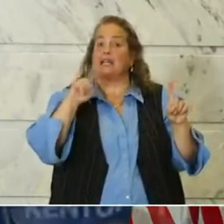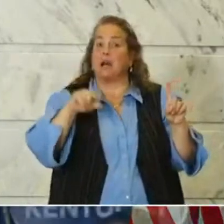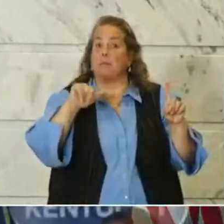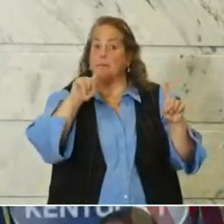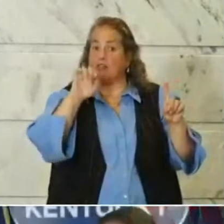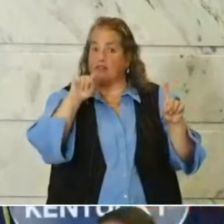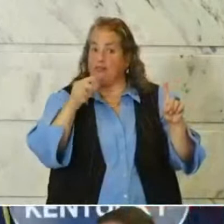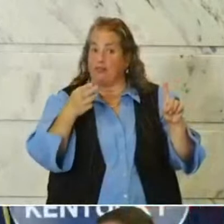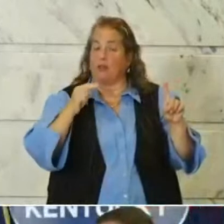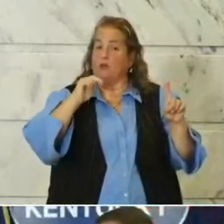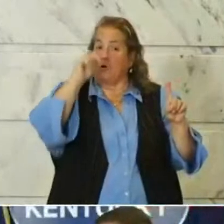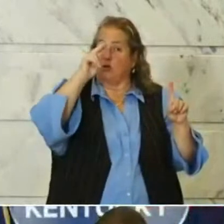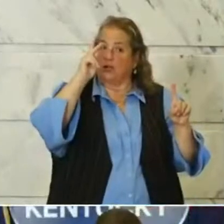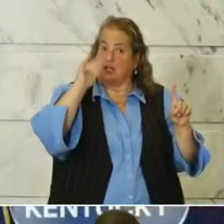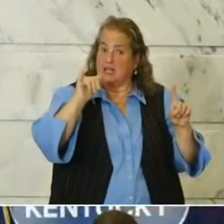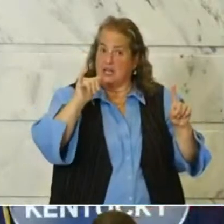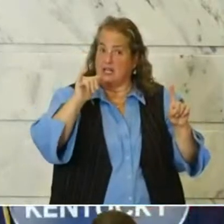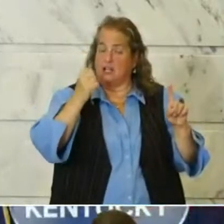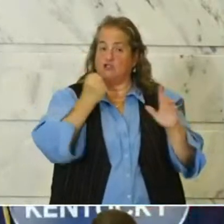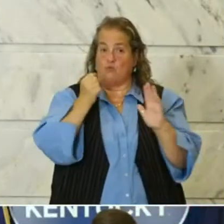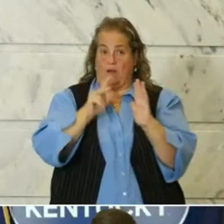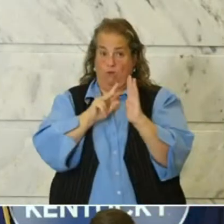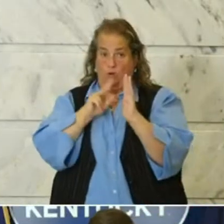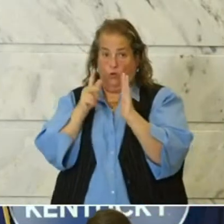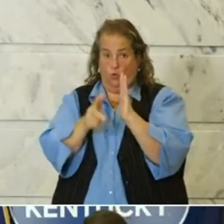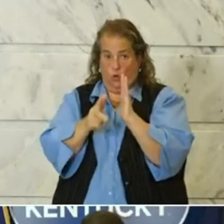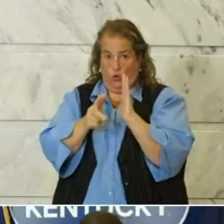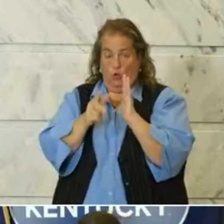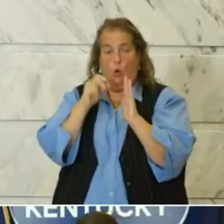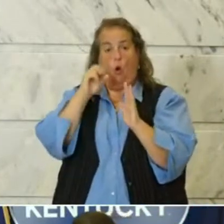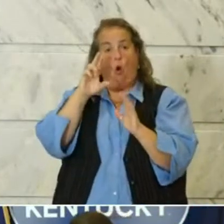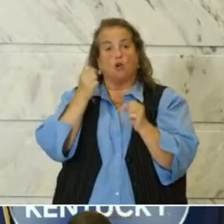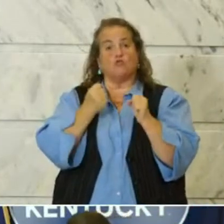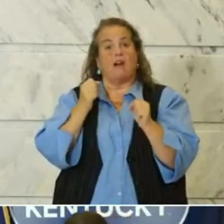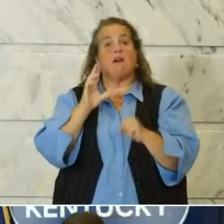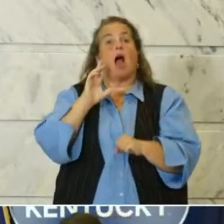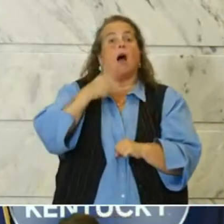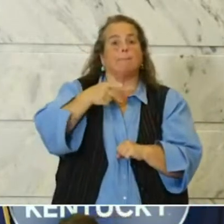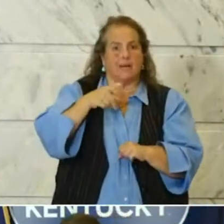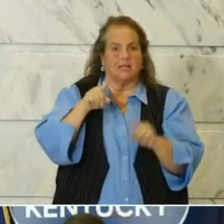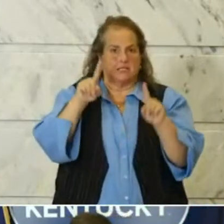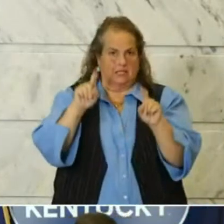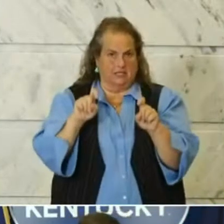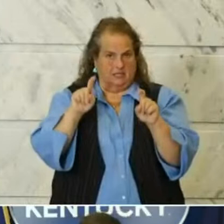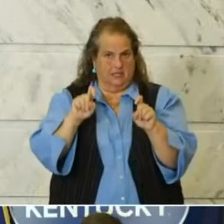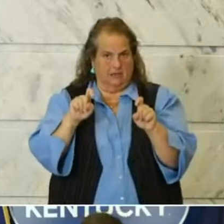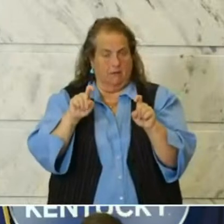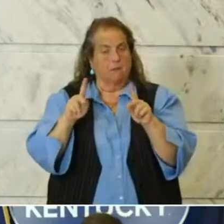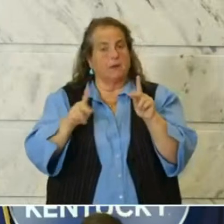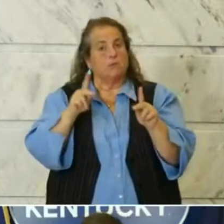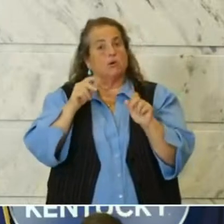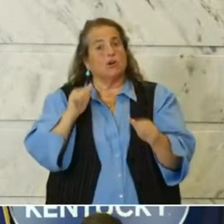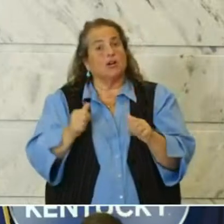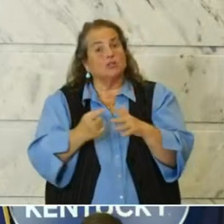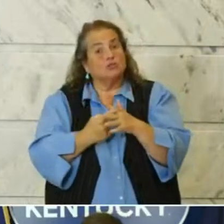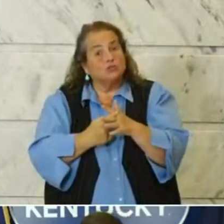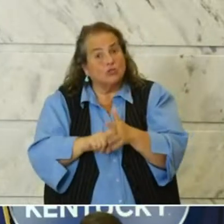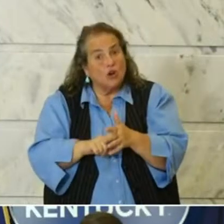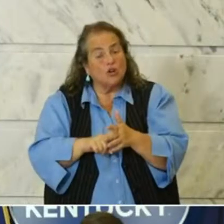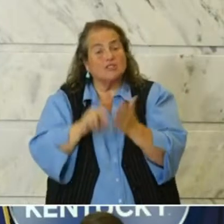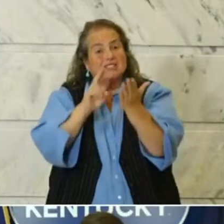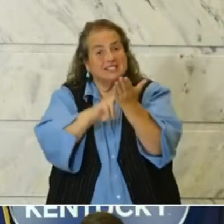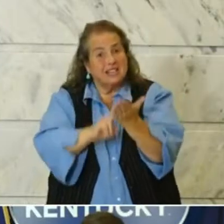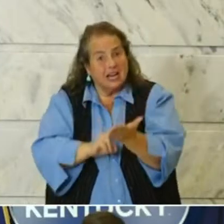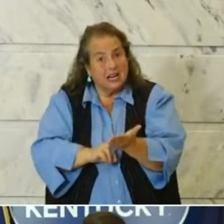These are our Northern Kentucky drive-through or drive-up testing. People can start